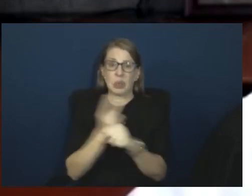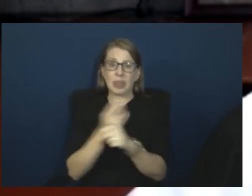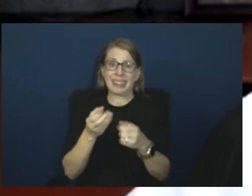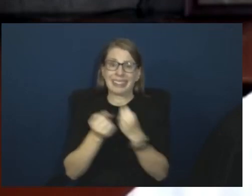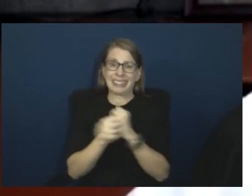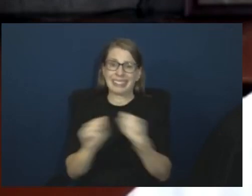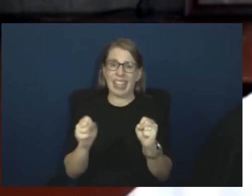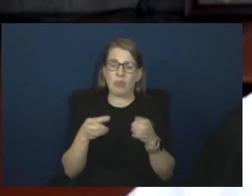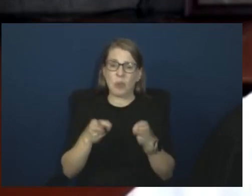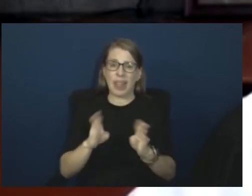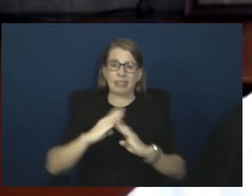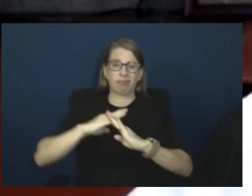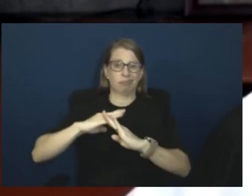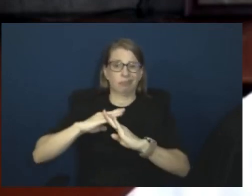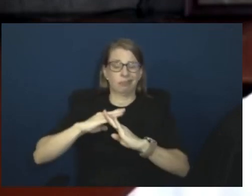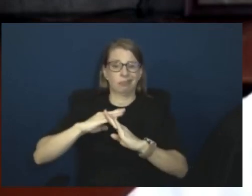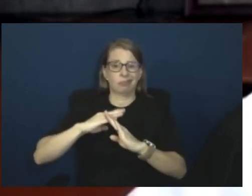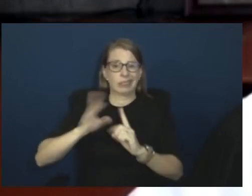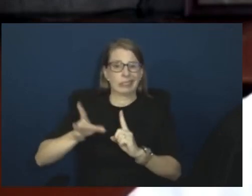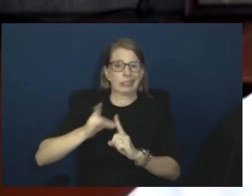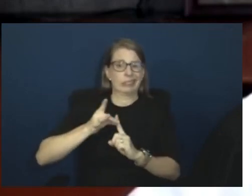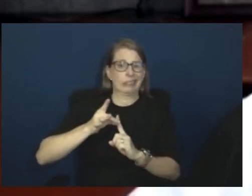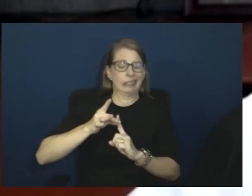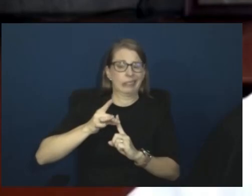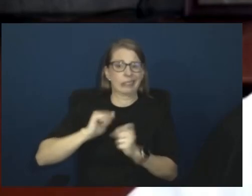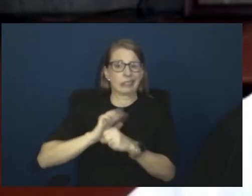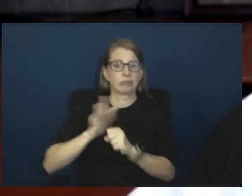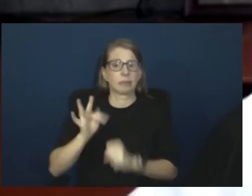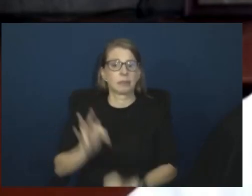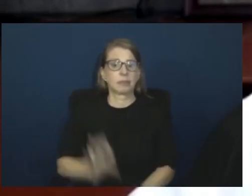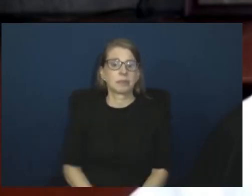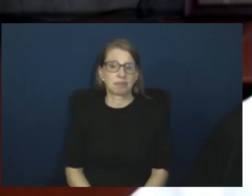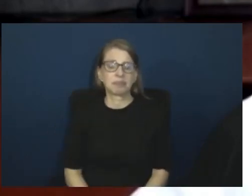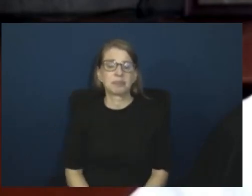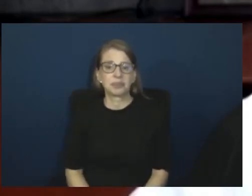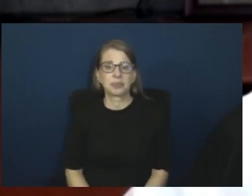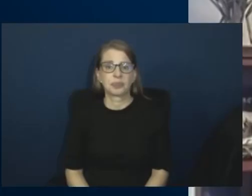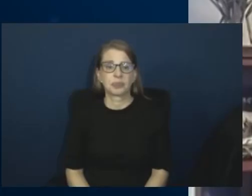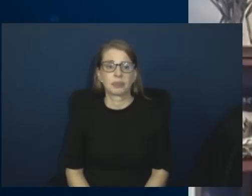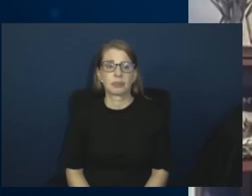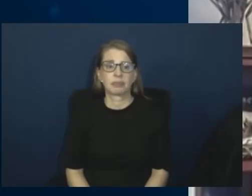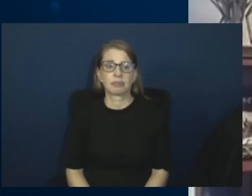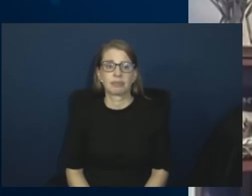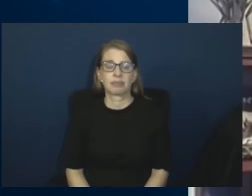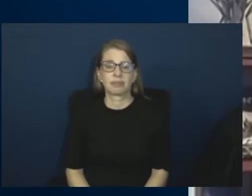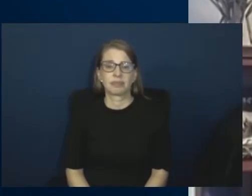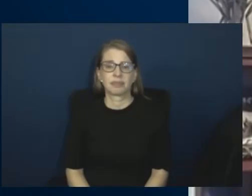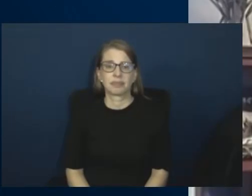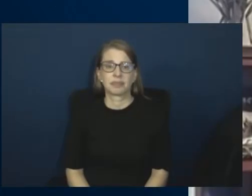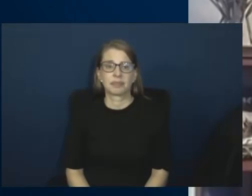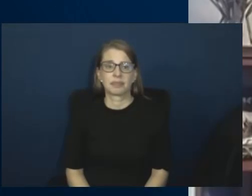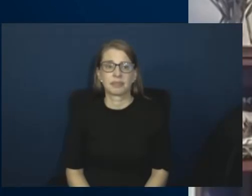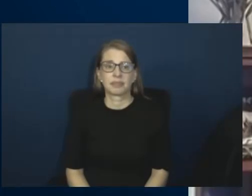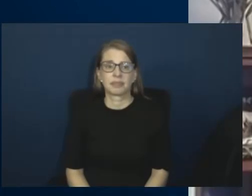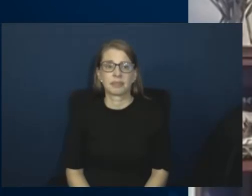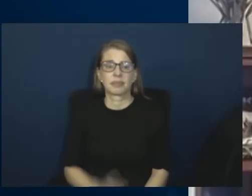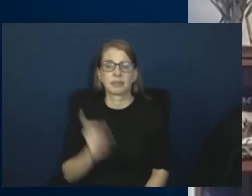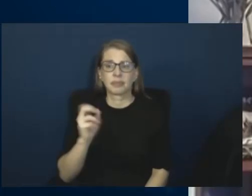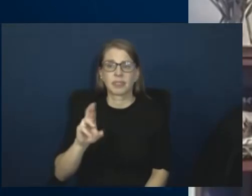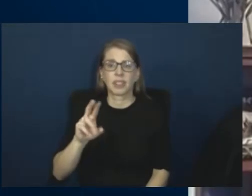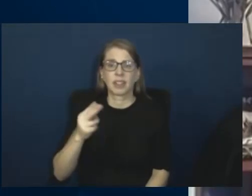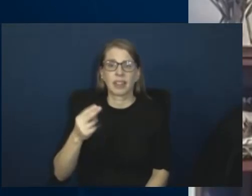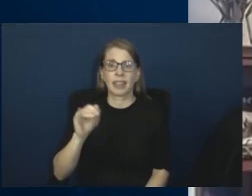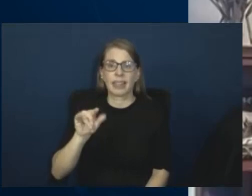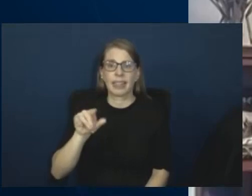to get protected against this pandemic virus. Over. Dr. Higgs, thanks for being with us